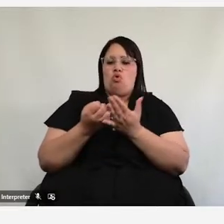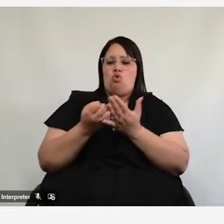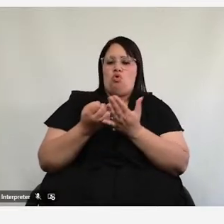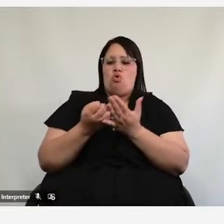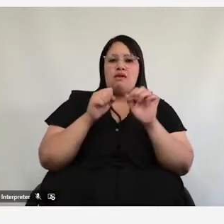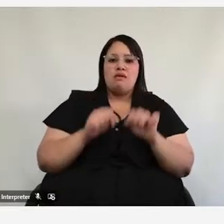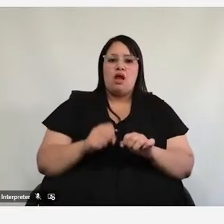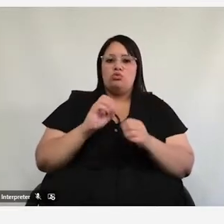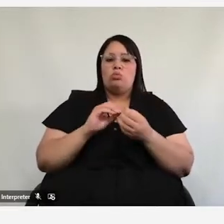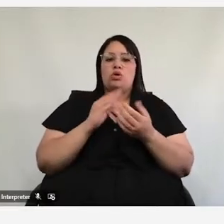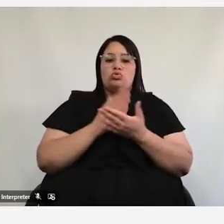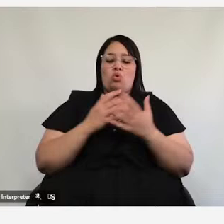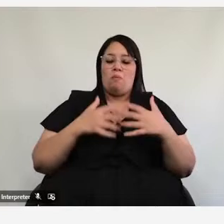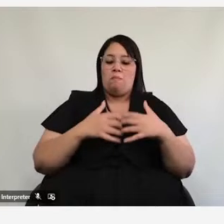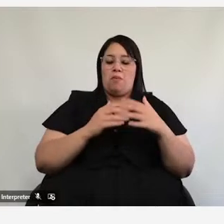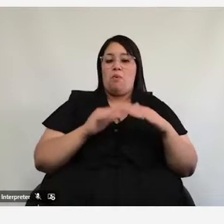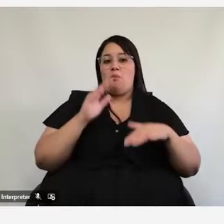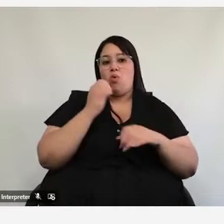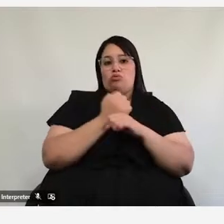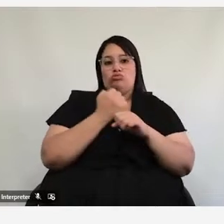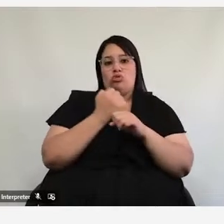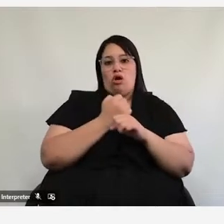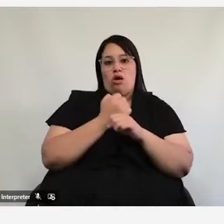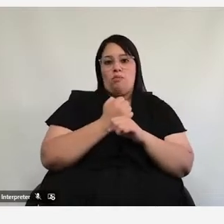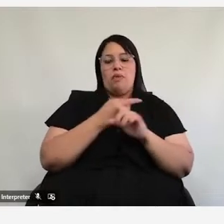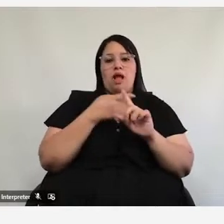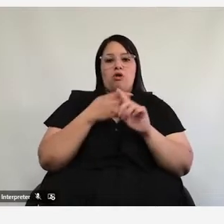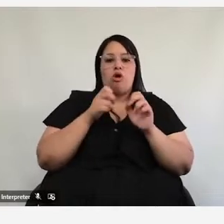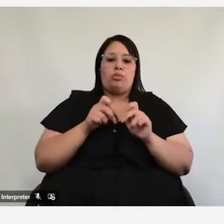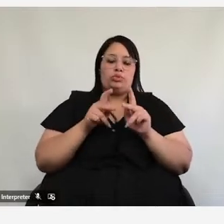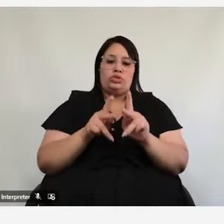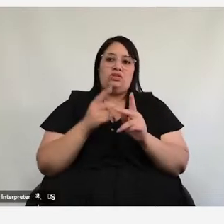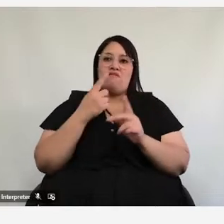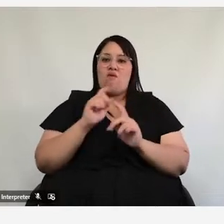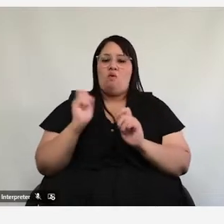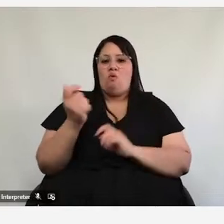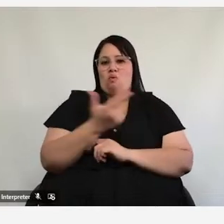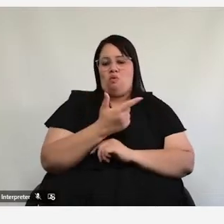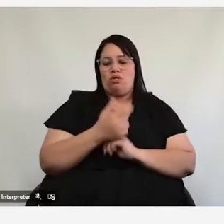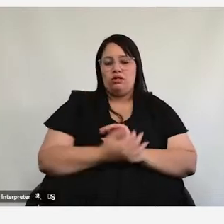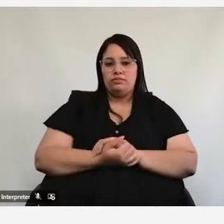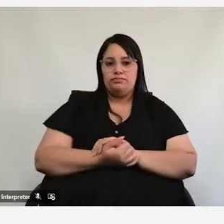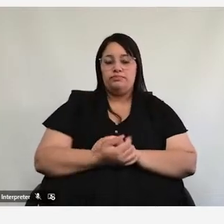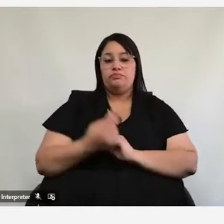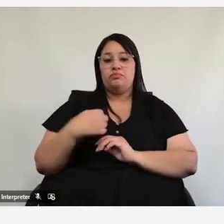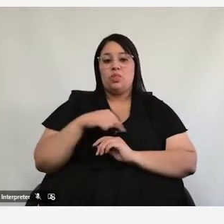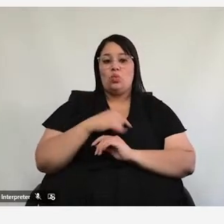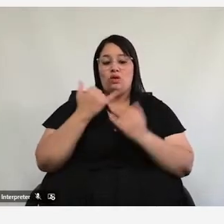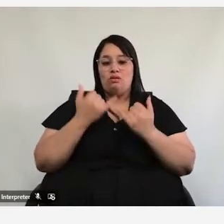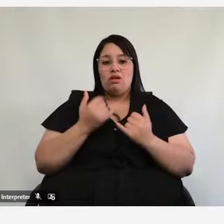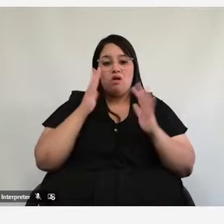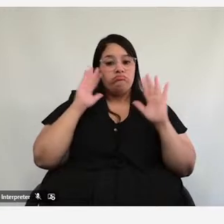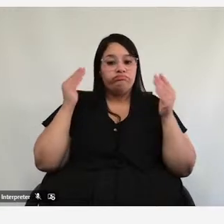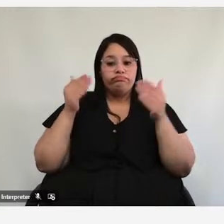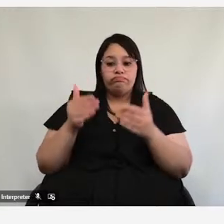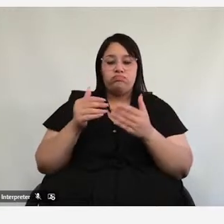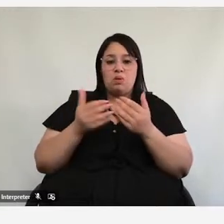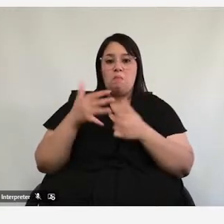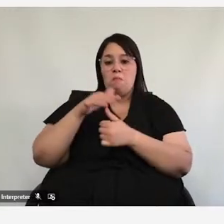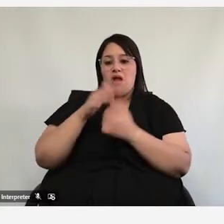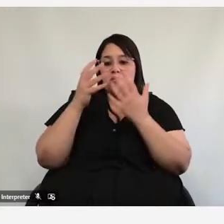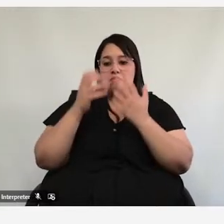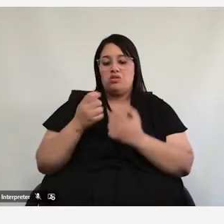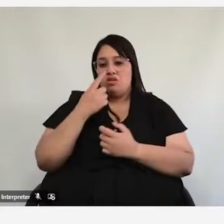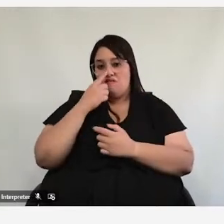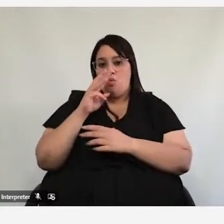that creates more jobs and opportunities for everyone. As we turn our attention to the main budget for the